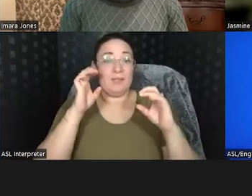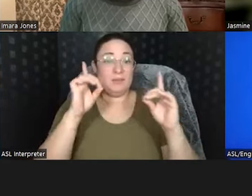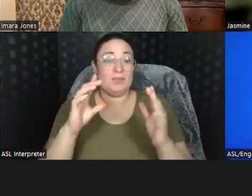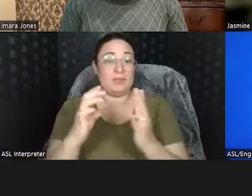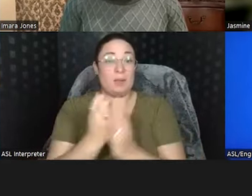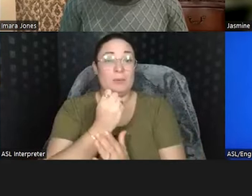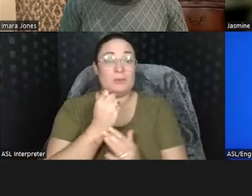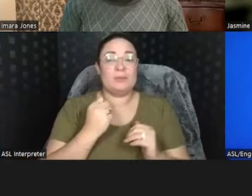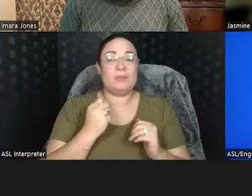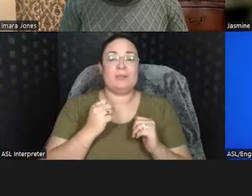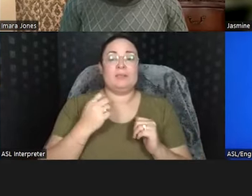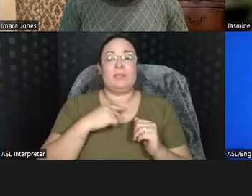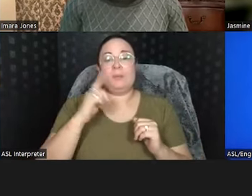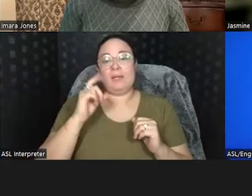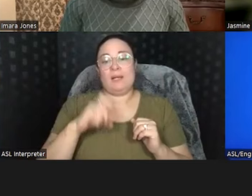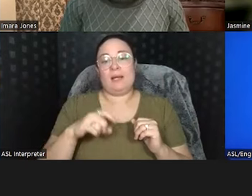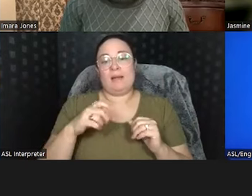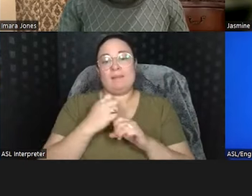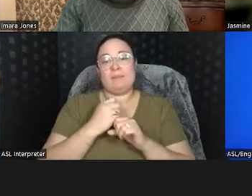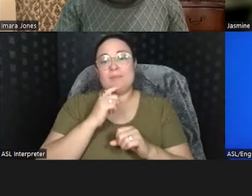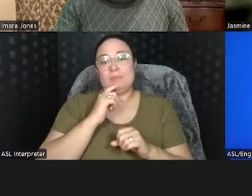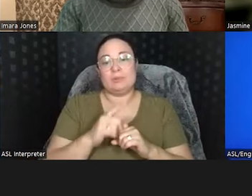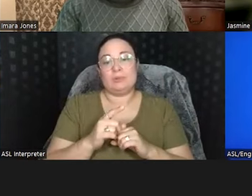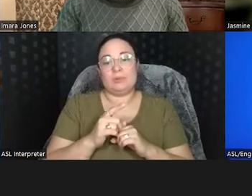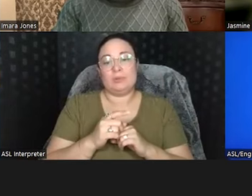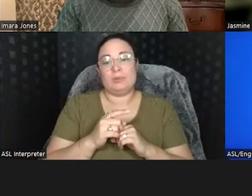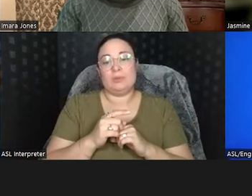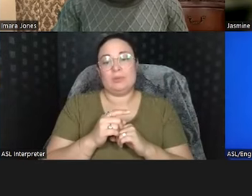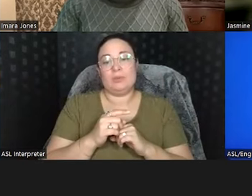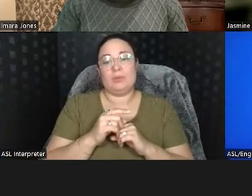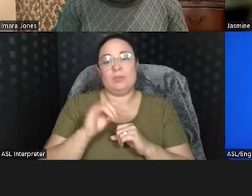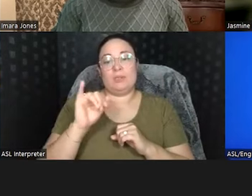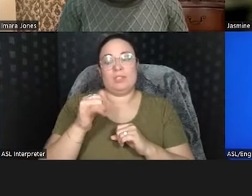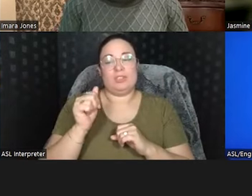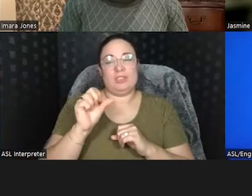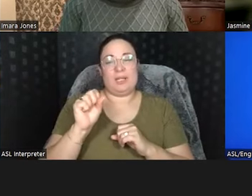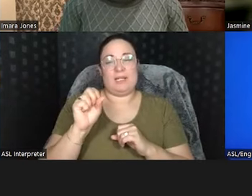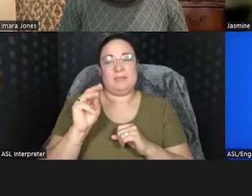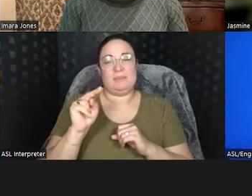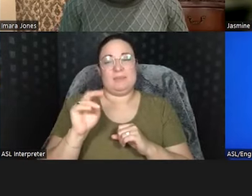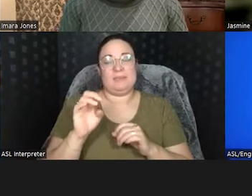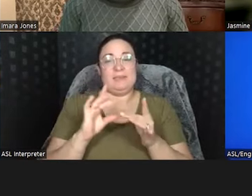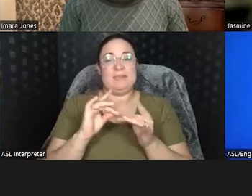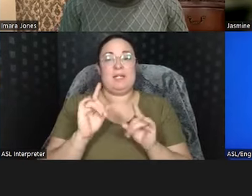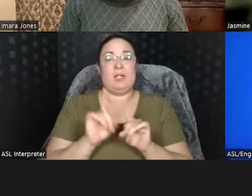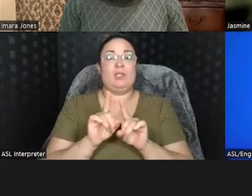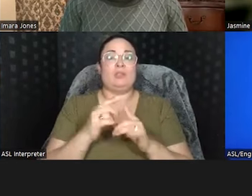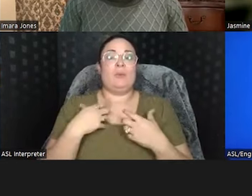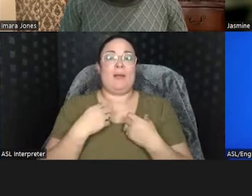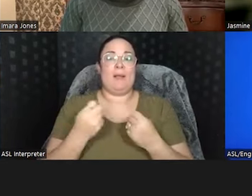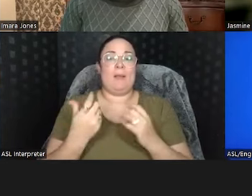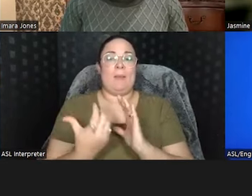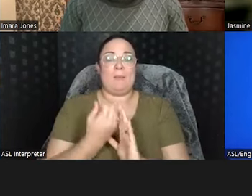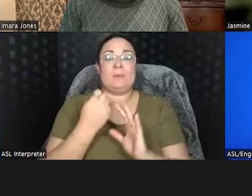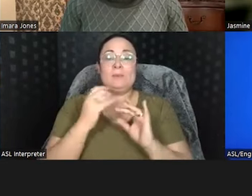opportunities, and we have to ensure, as Jasmine said, health opportunities, right? And that's